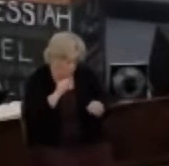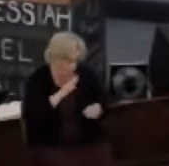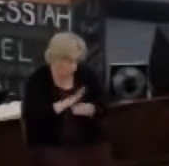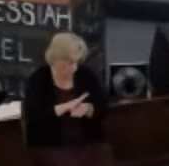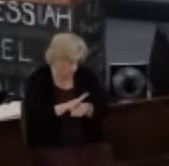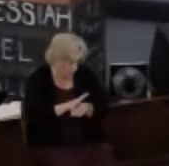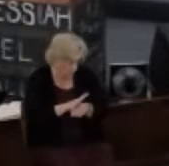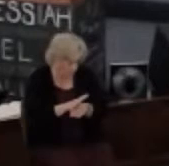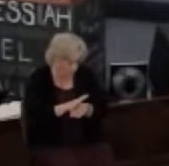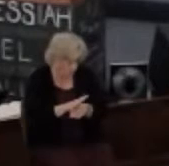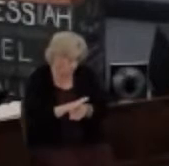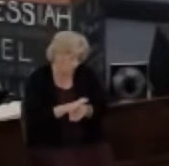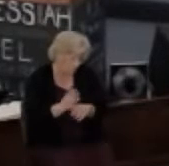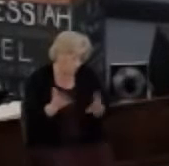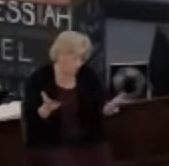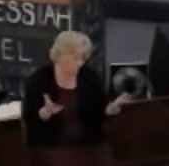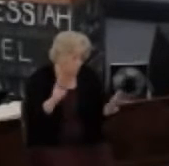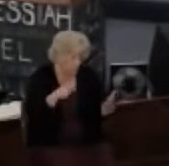So how are you doing?